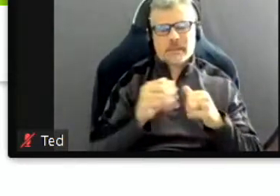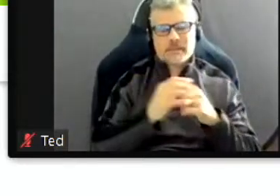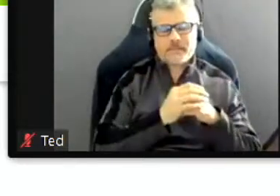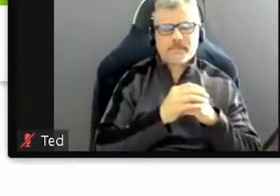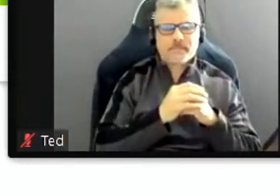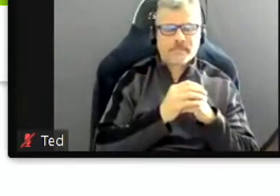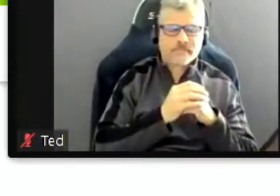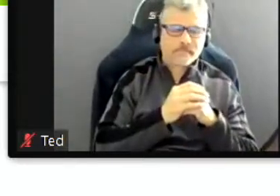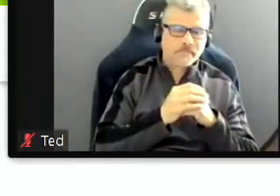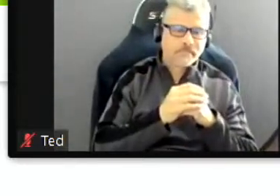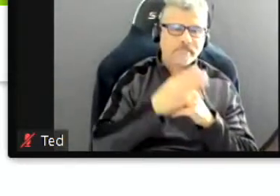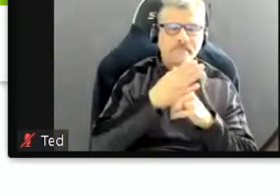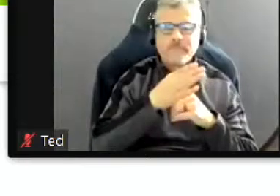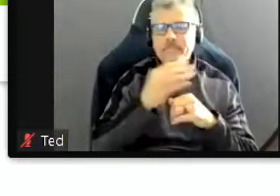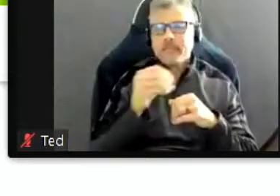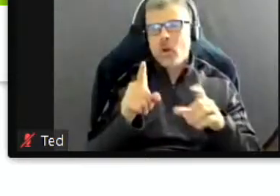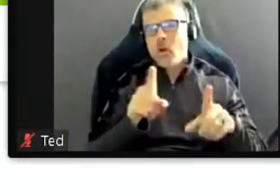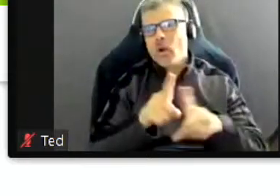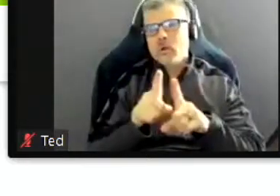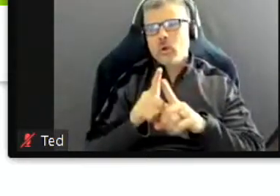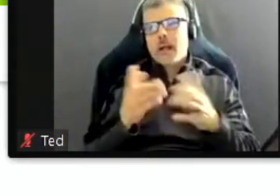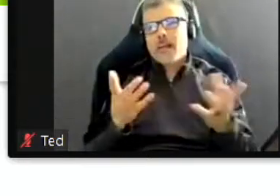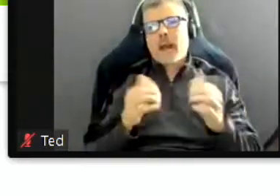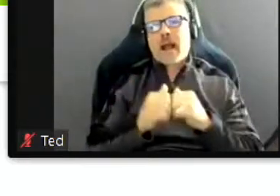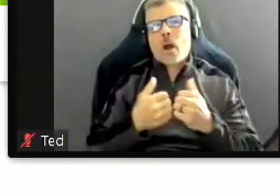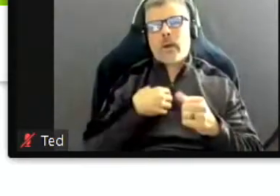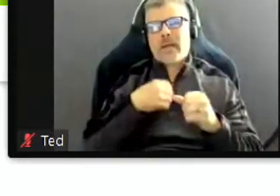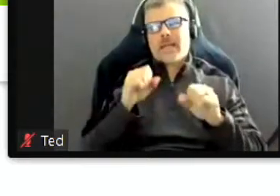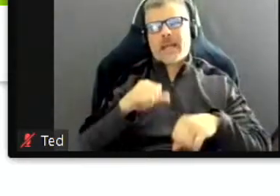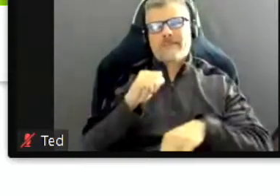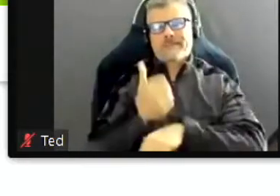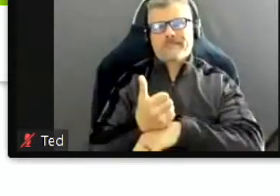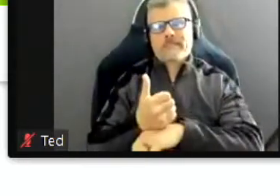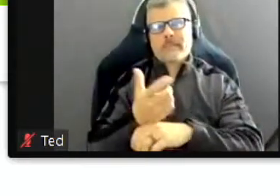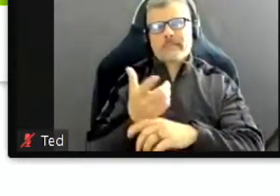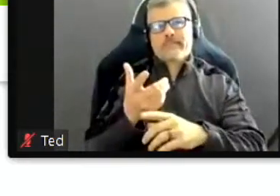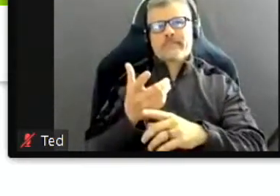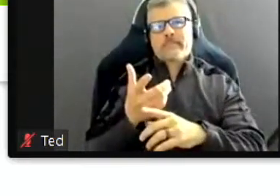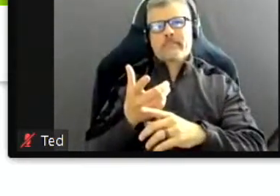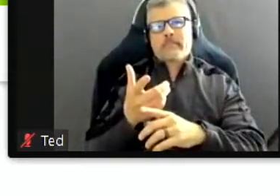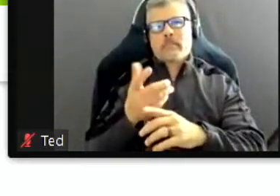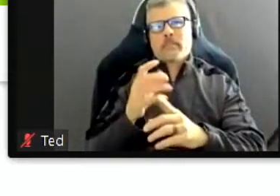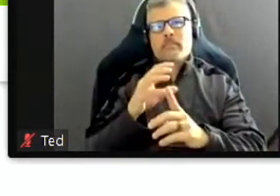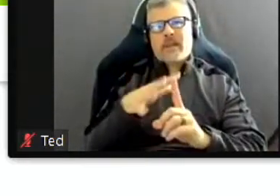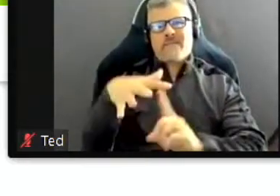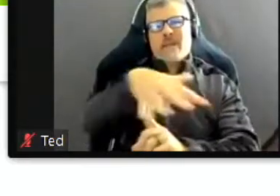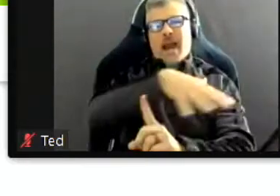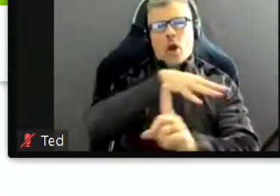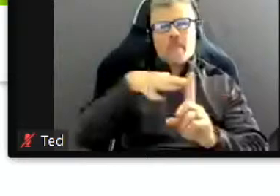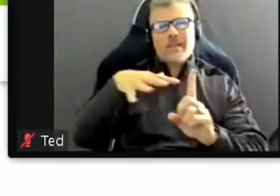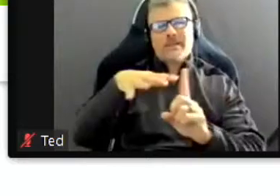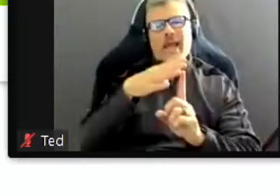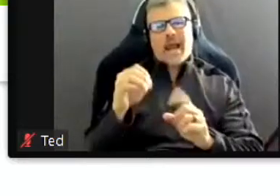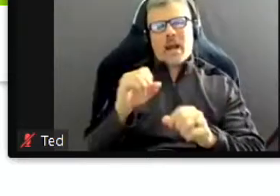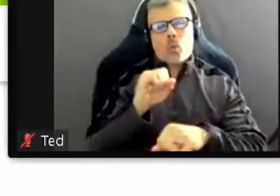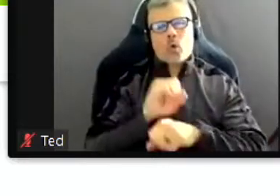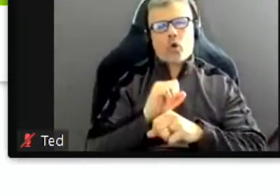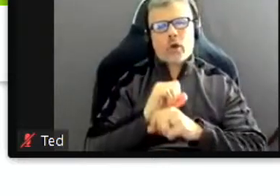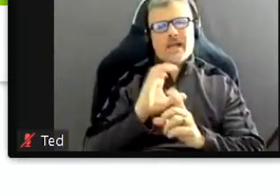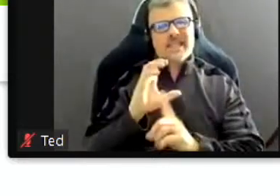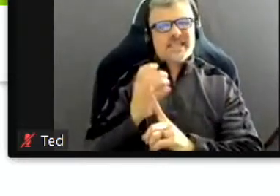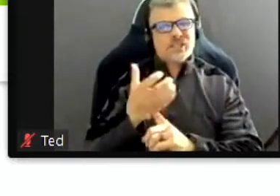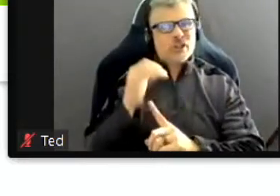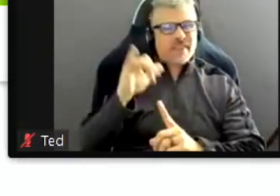particularly to create environments and working conditions that will